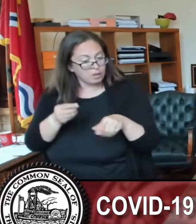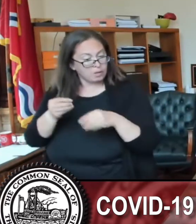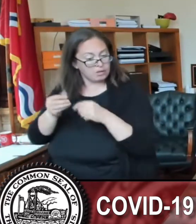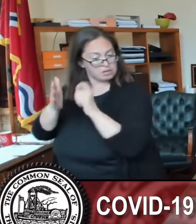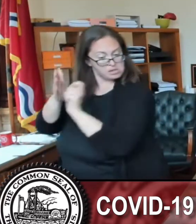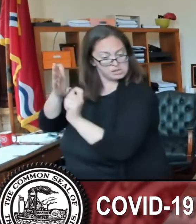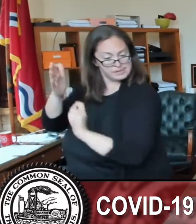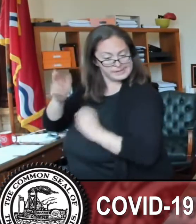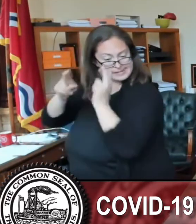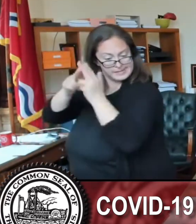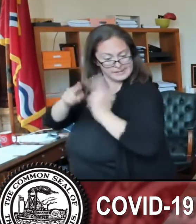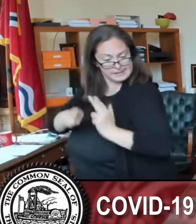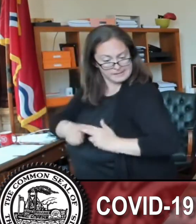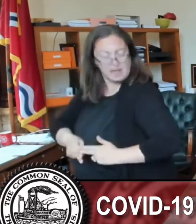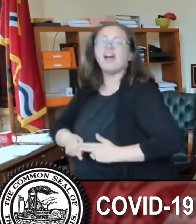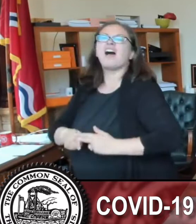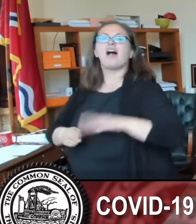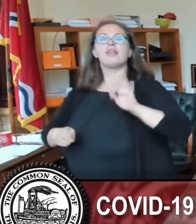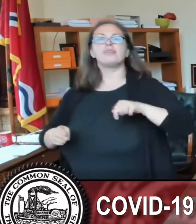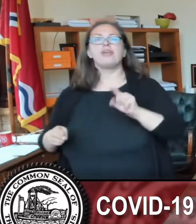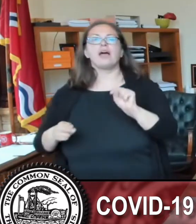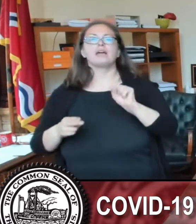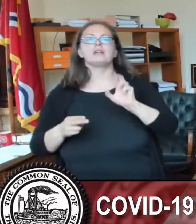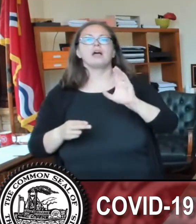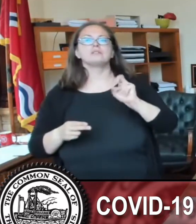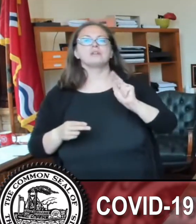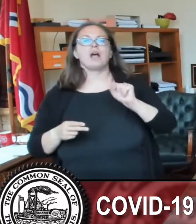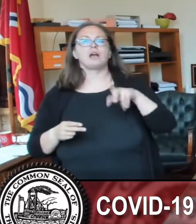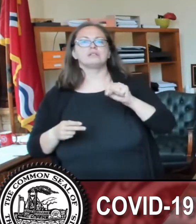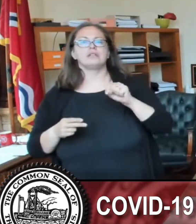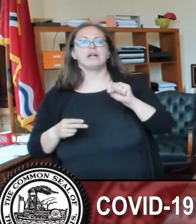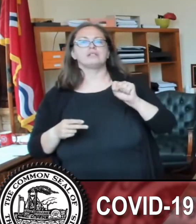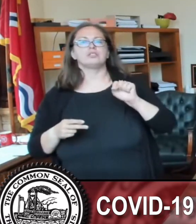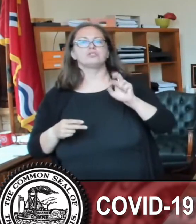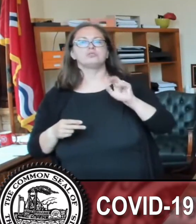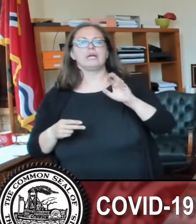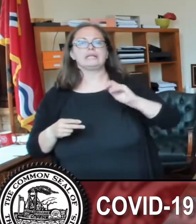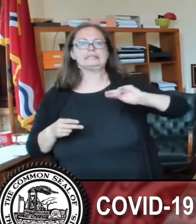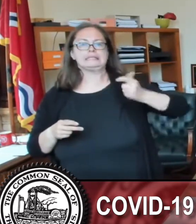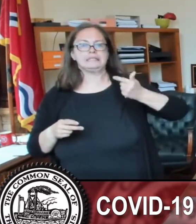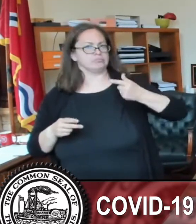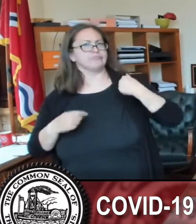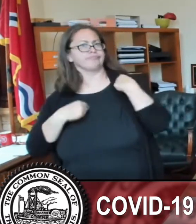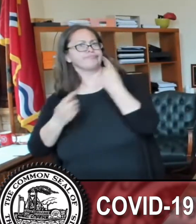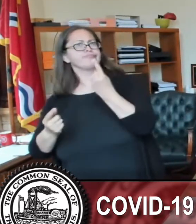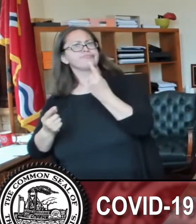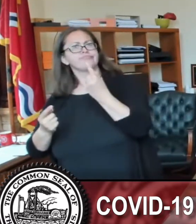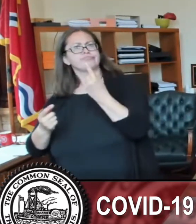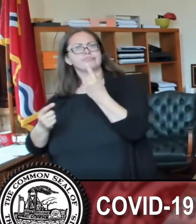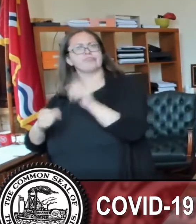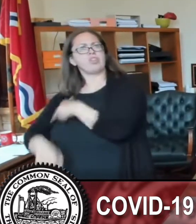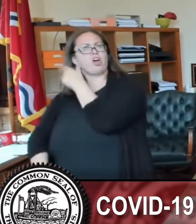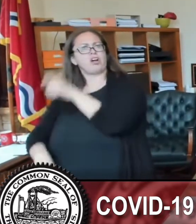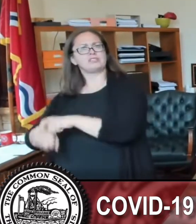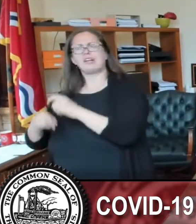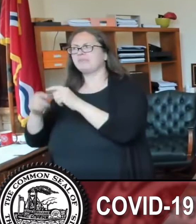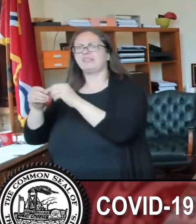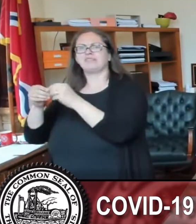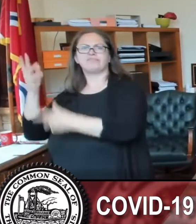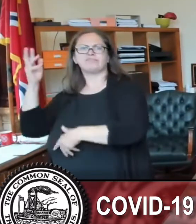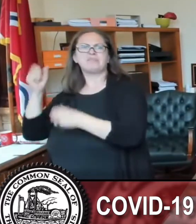contact tracing. They are very good at that. They've done it for a long time with various diseases,